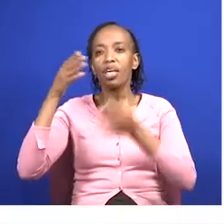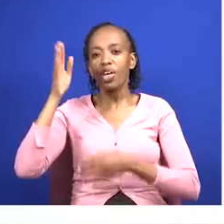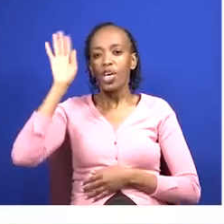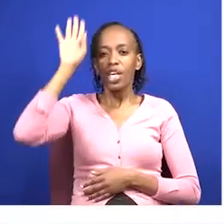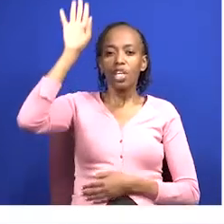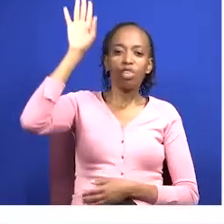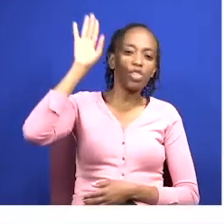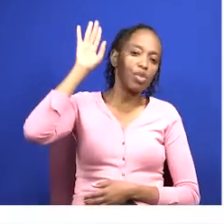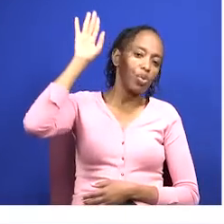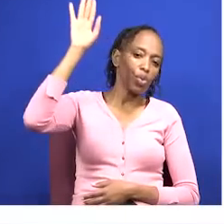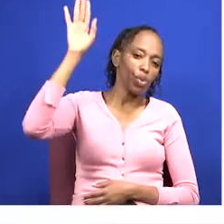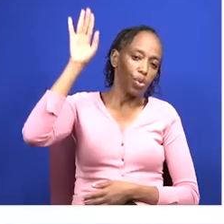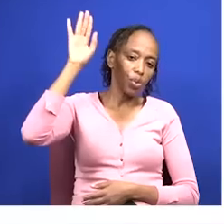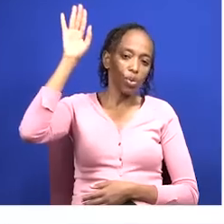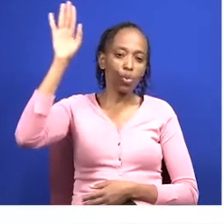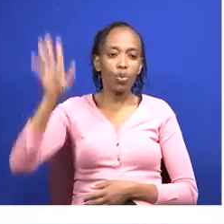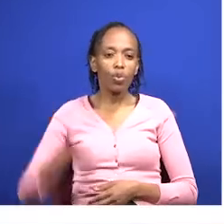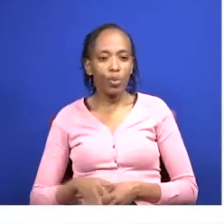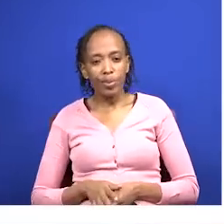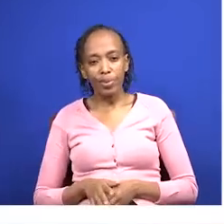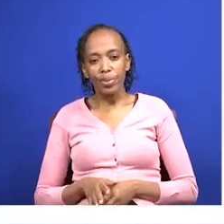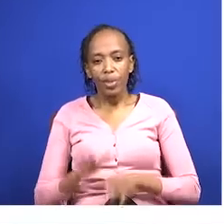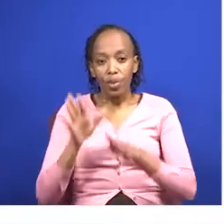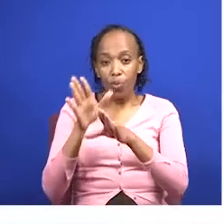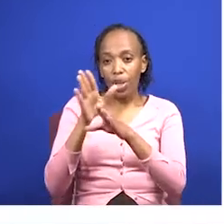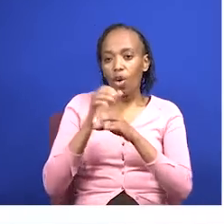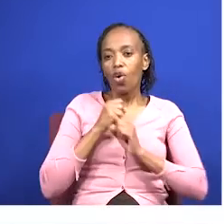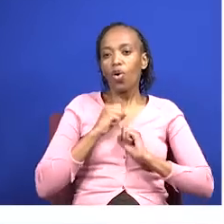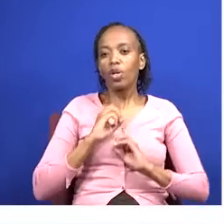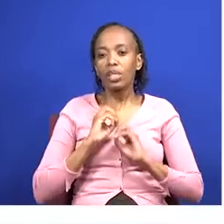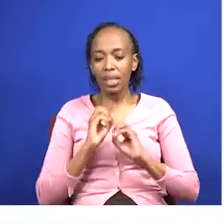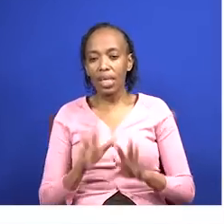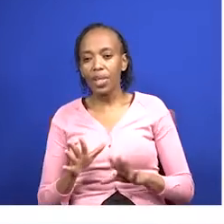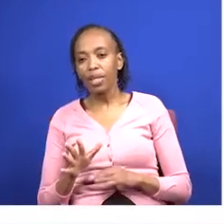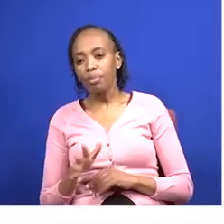Everything I give to you.